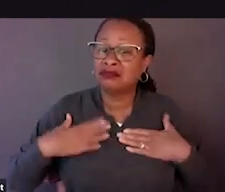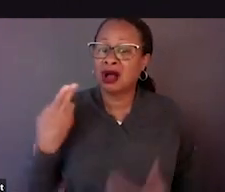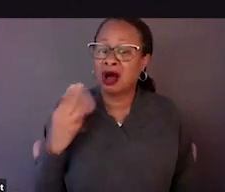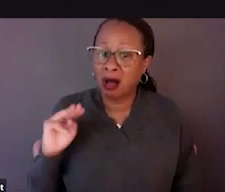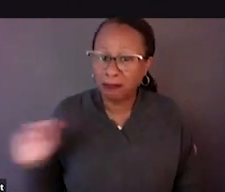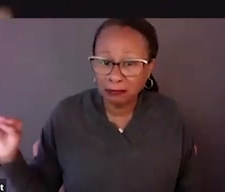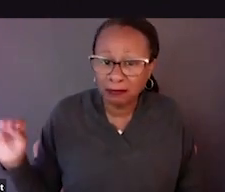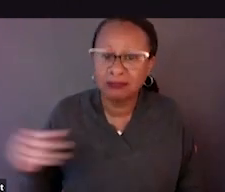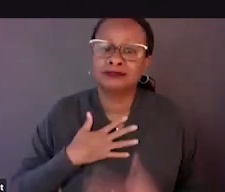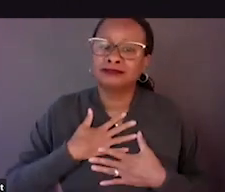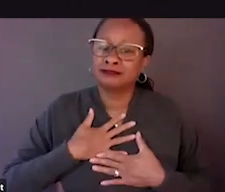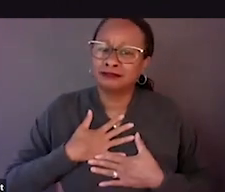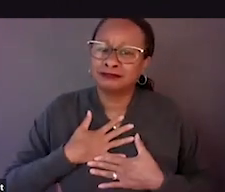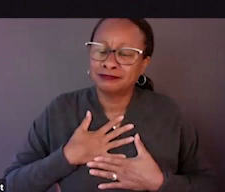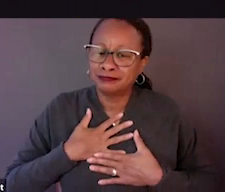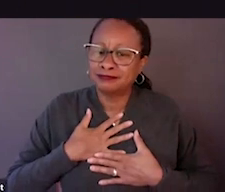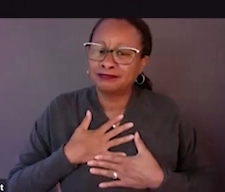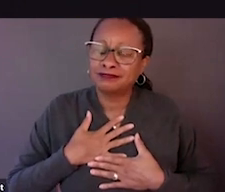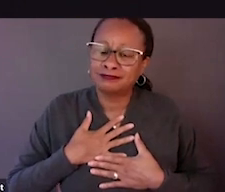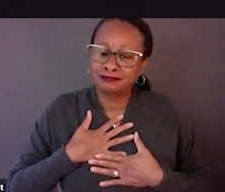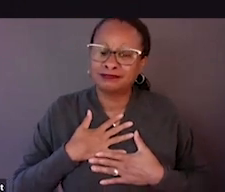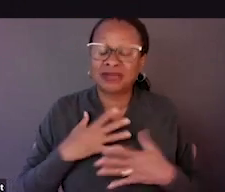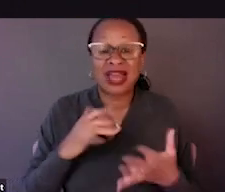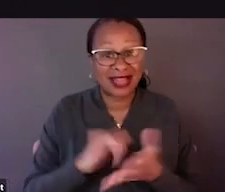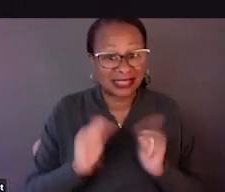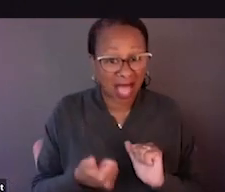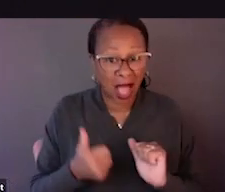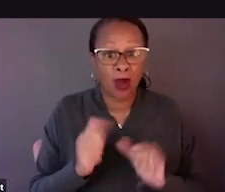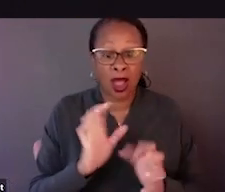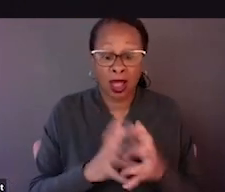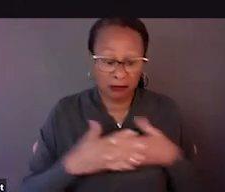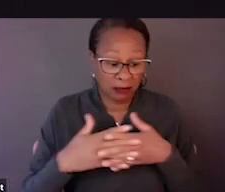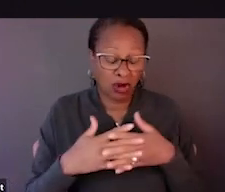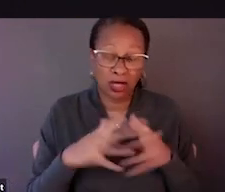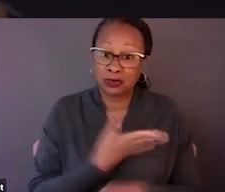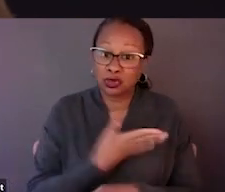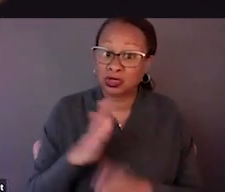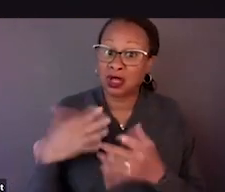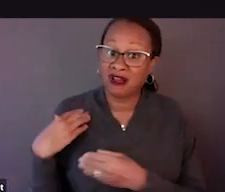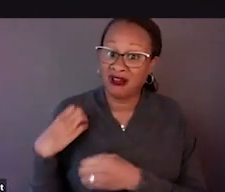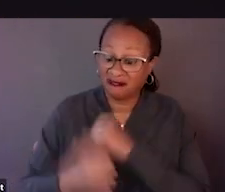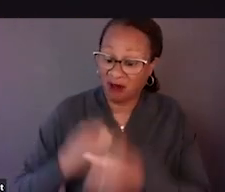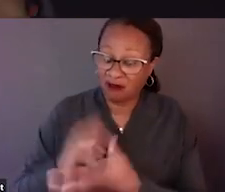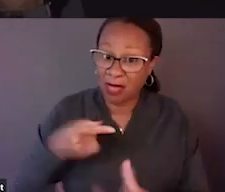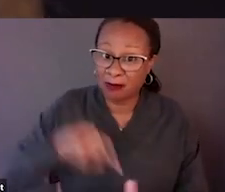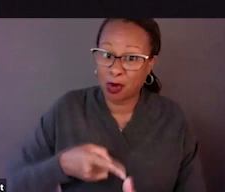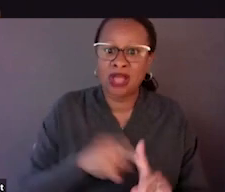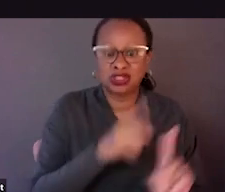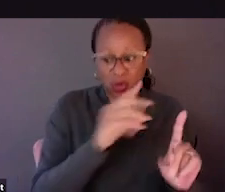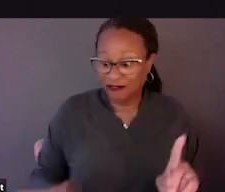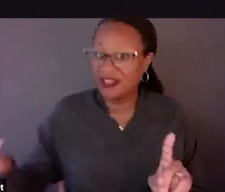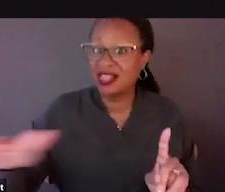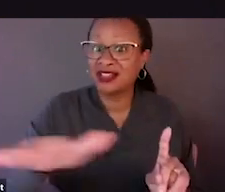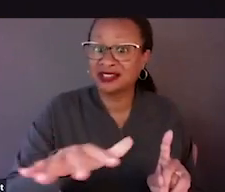sounds the way music and the way American music has evolved, right? It all started from that. You know, then to the fields, to the